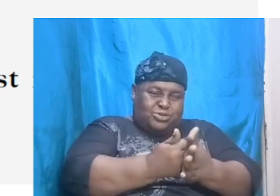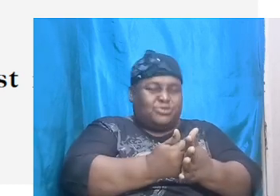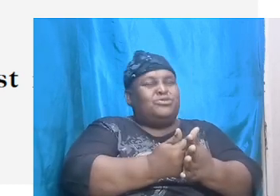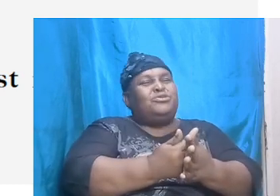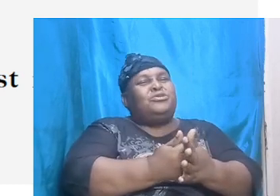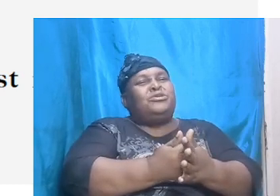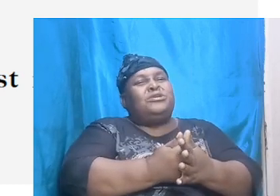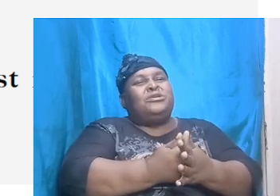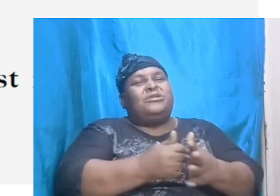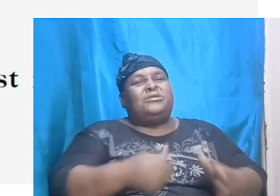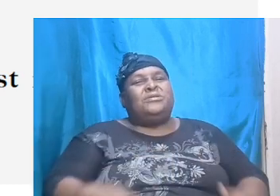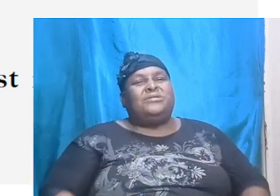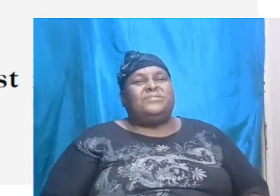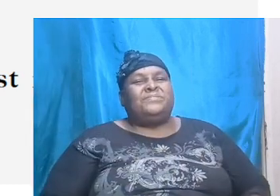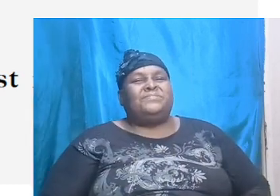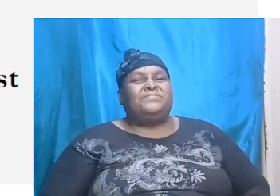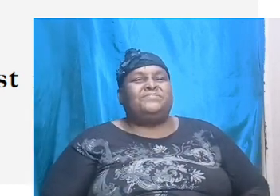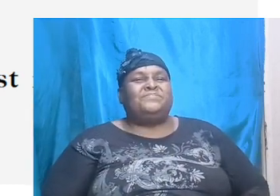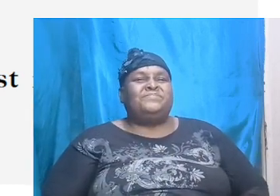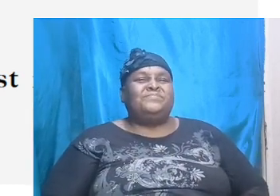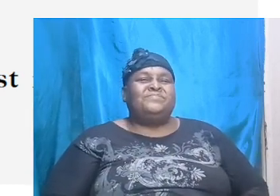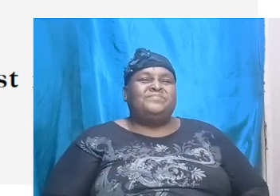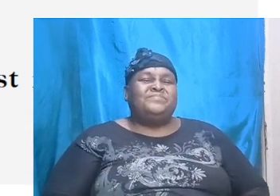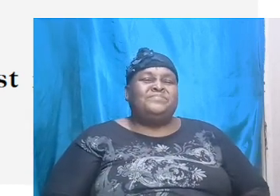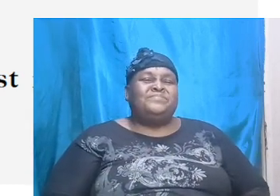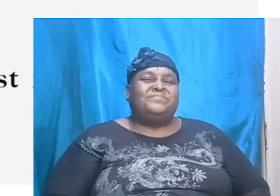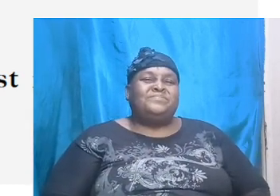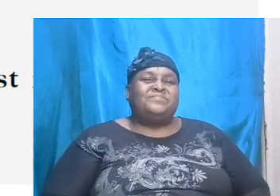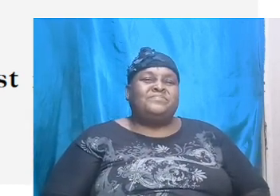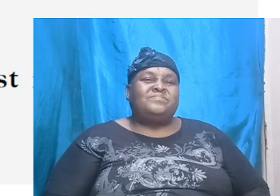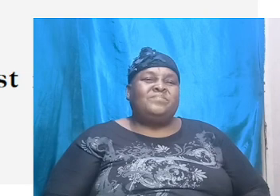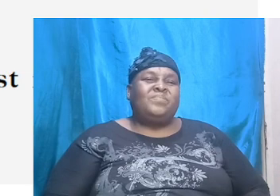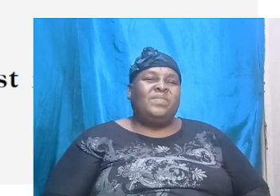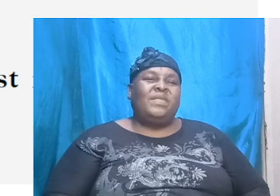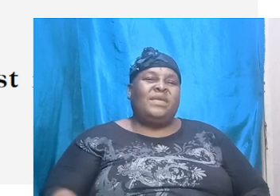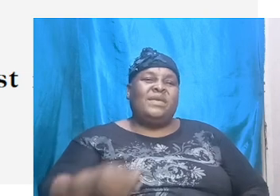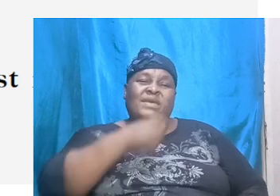just get rid of it. But you see, during the